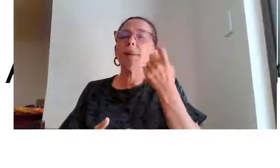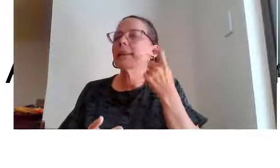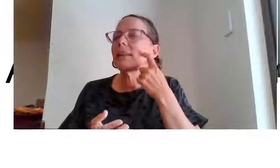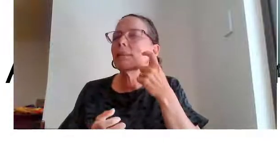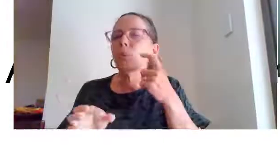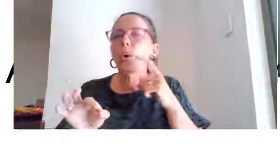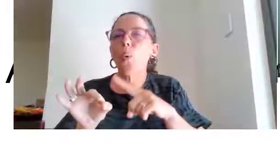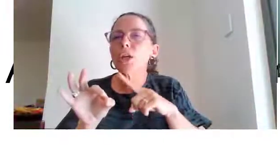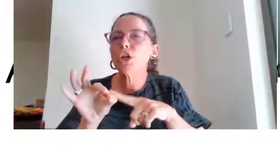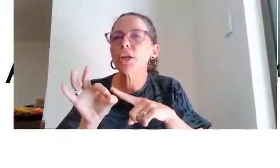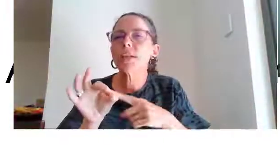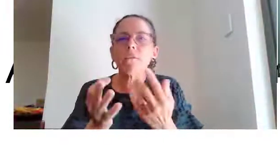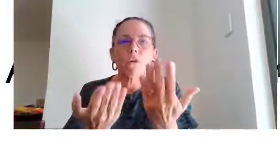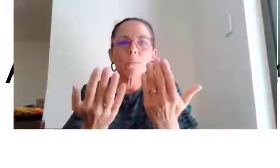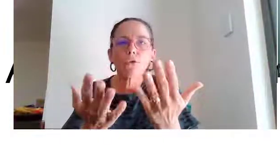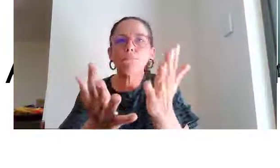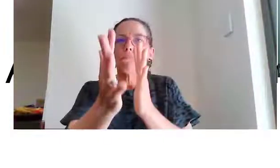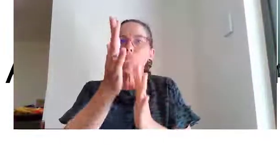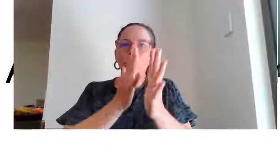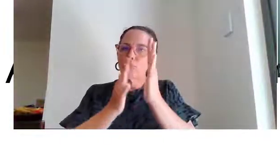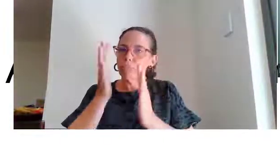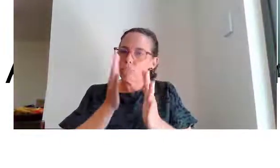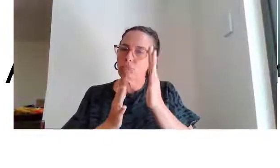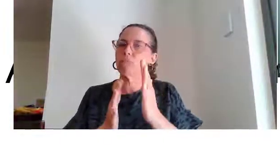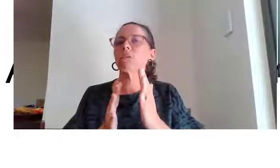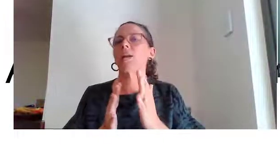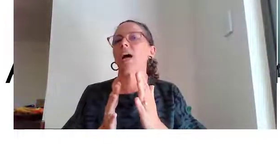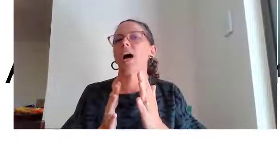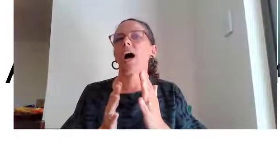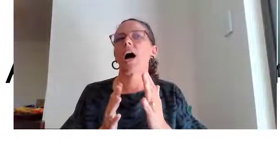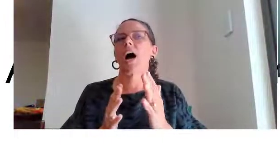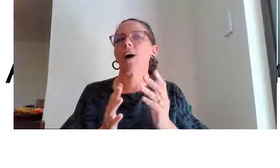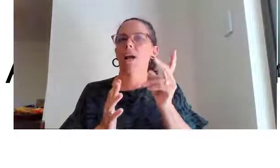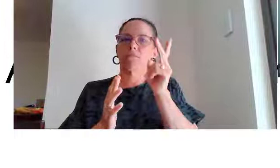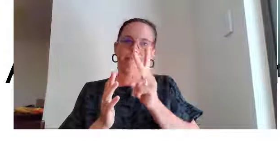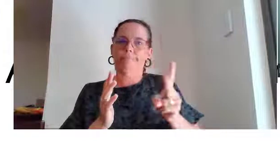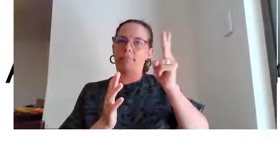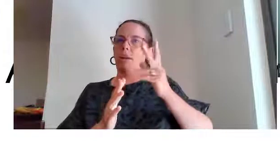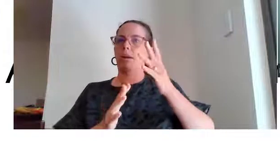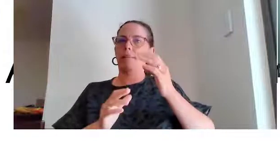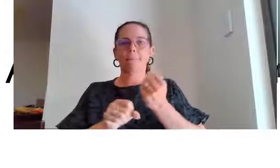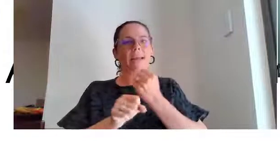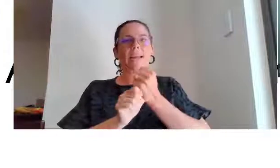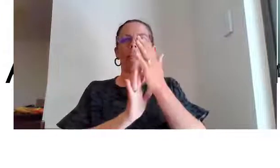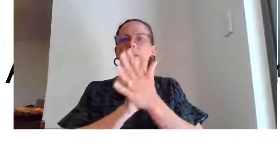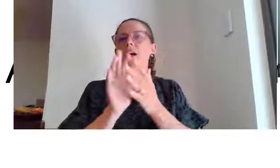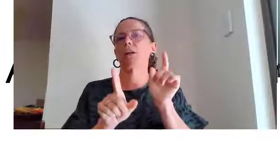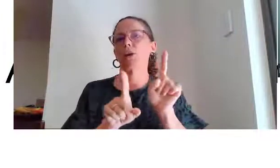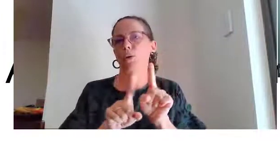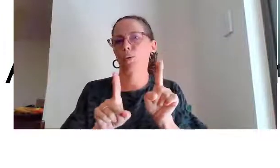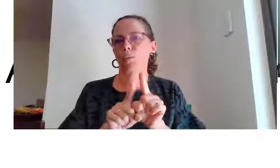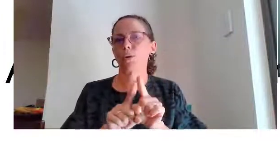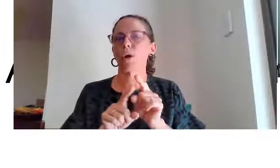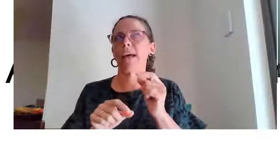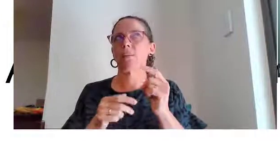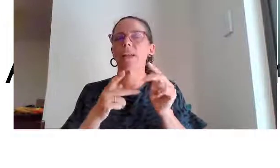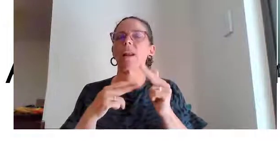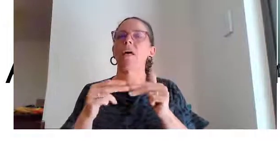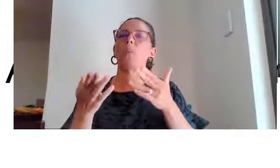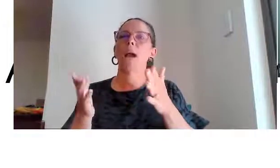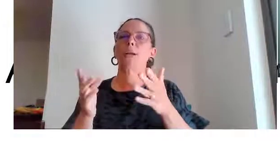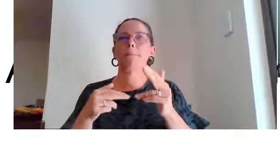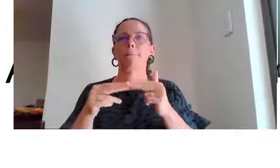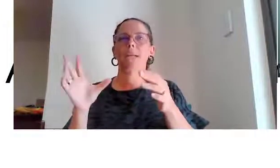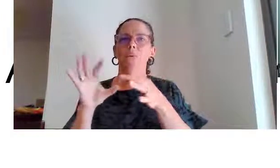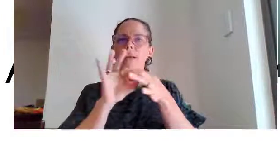same time. So there was also another opportunity for people to ask questions as well. So we could encourage people to sign, we would repeat the